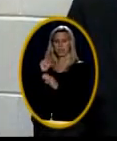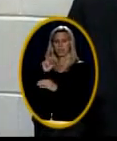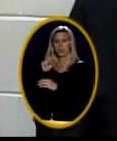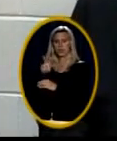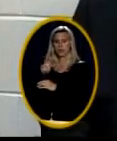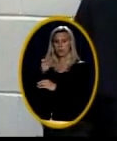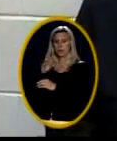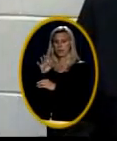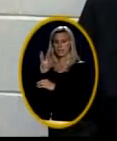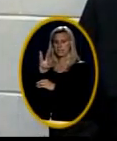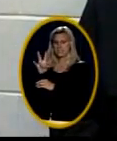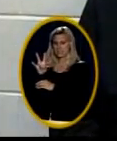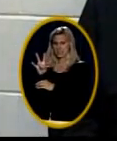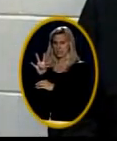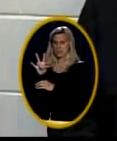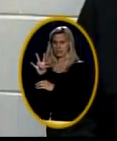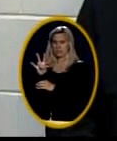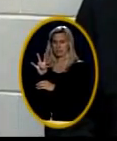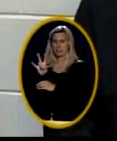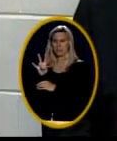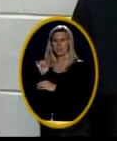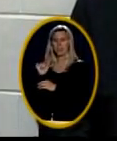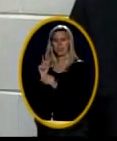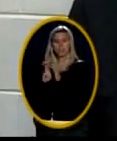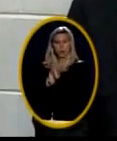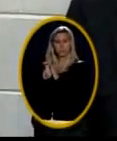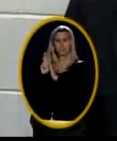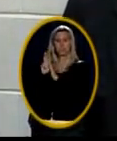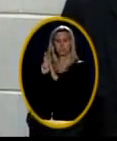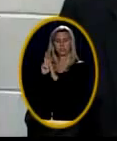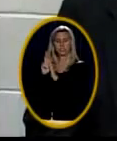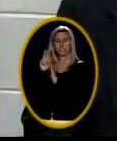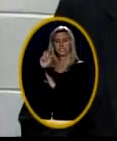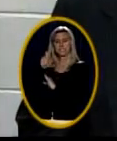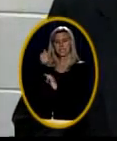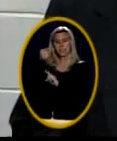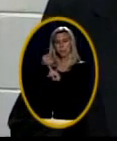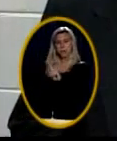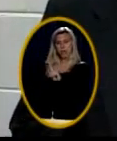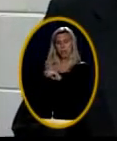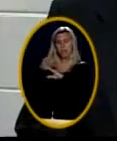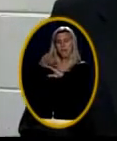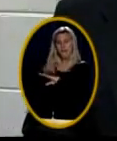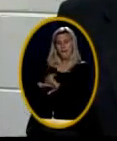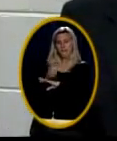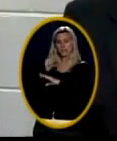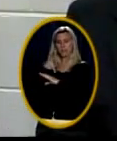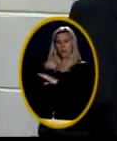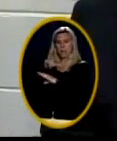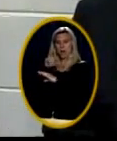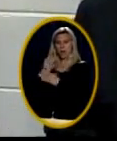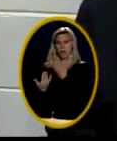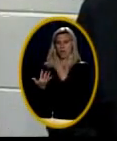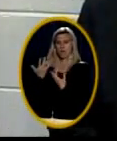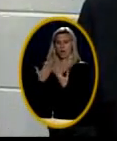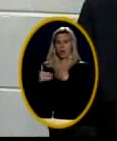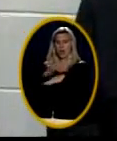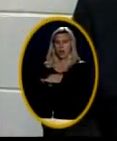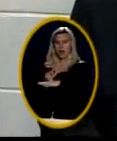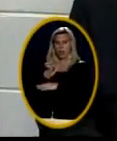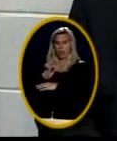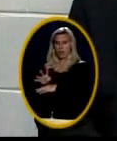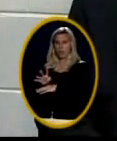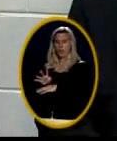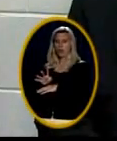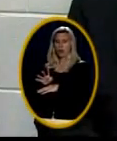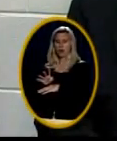November of 1967. And it was launched only 10 months after the Apollo fire over on 34. Of